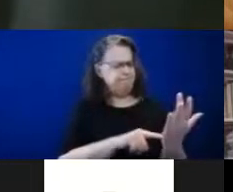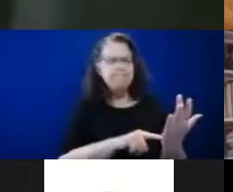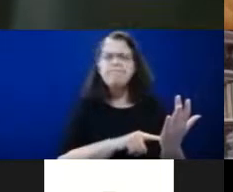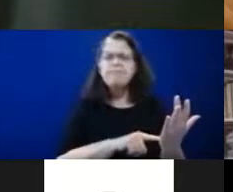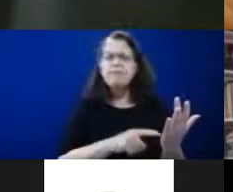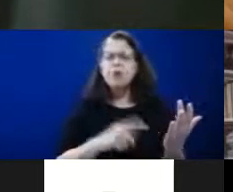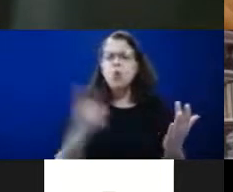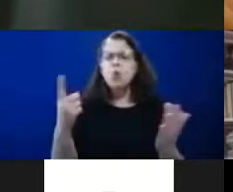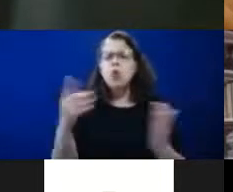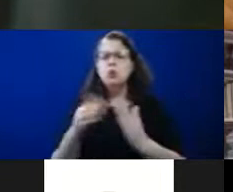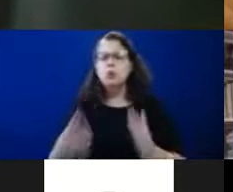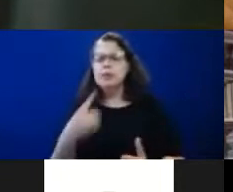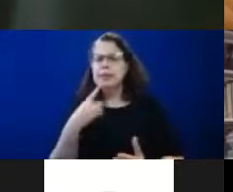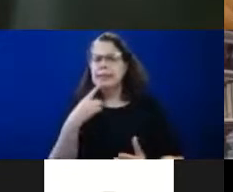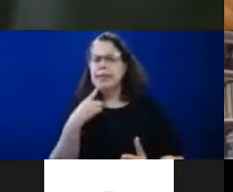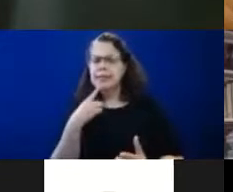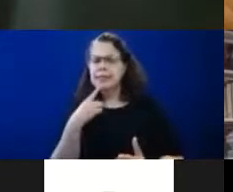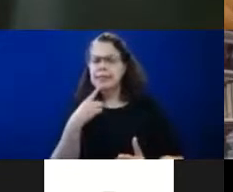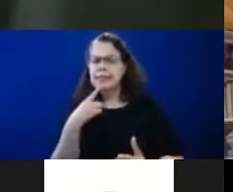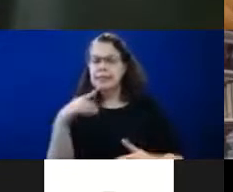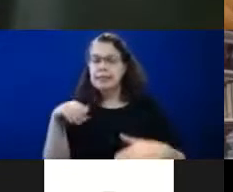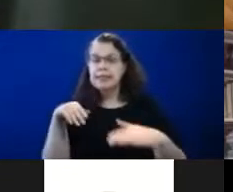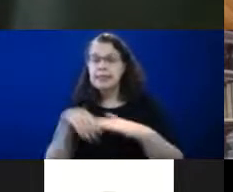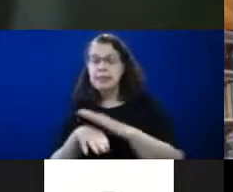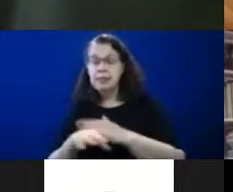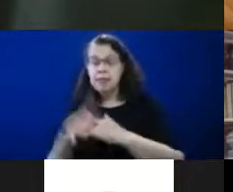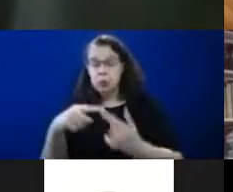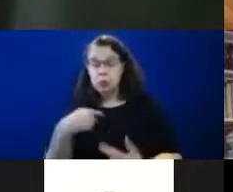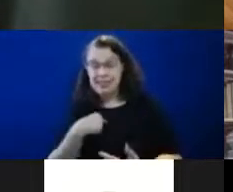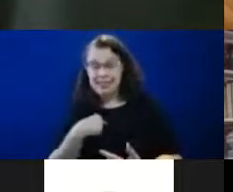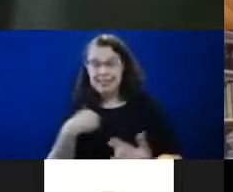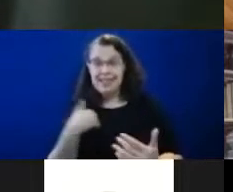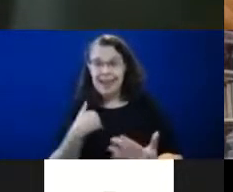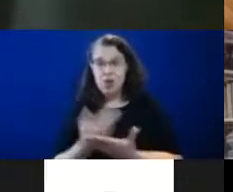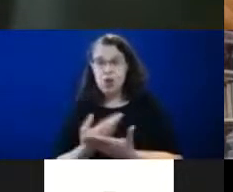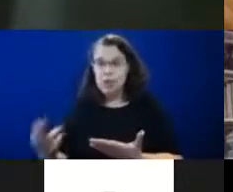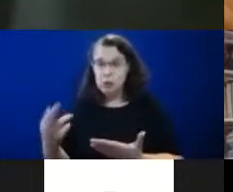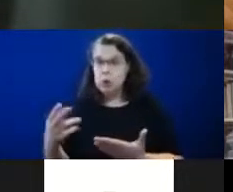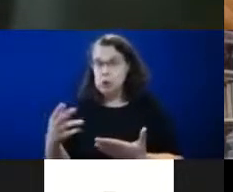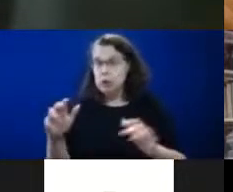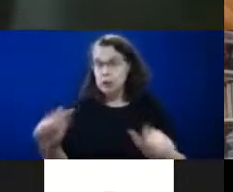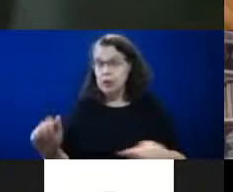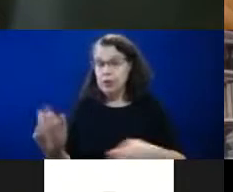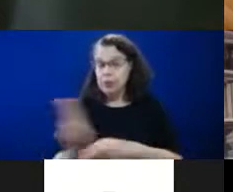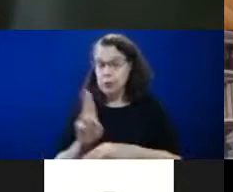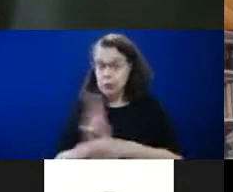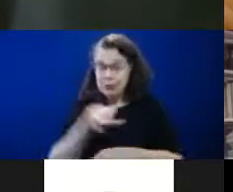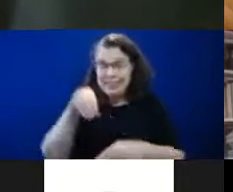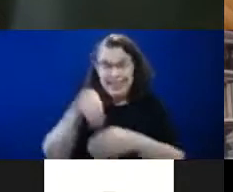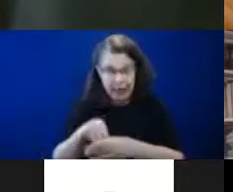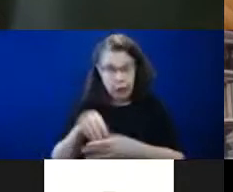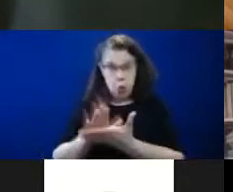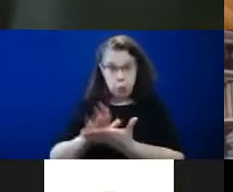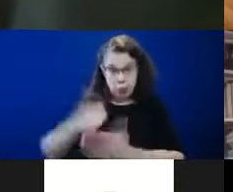said, accessibility to me is having the resources that we can use within school,